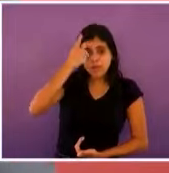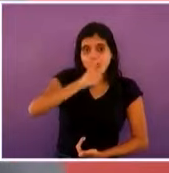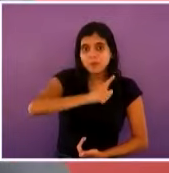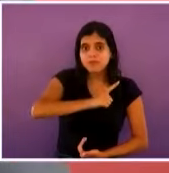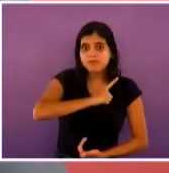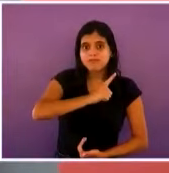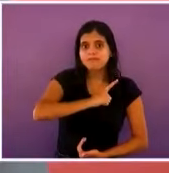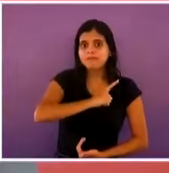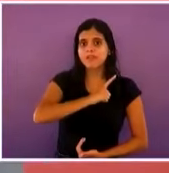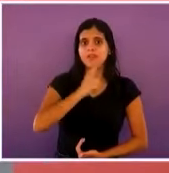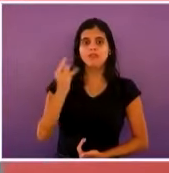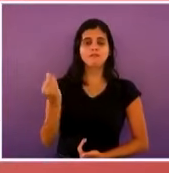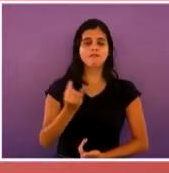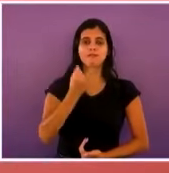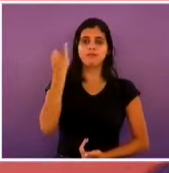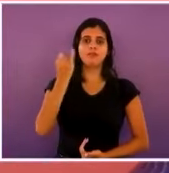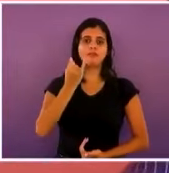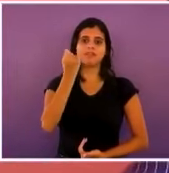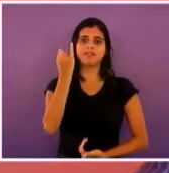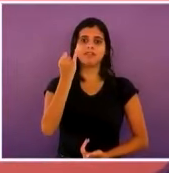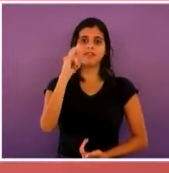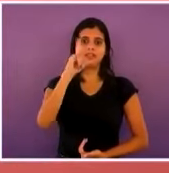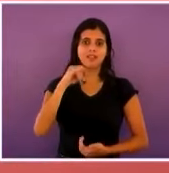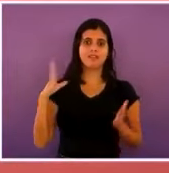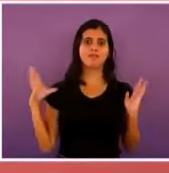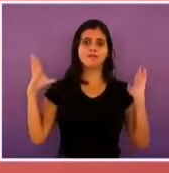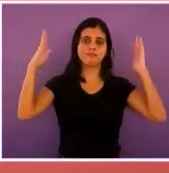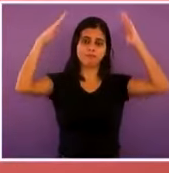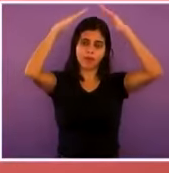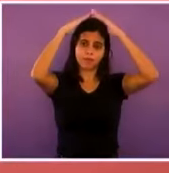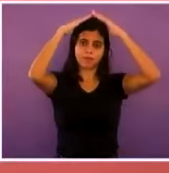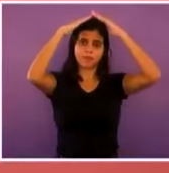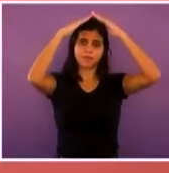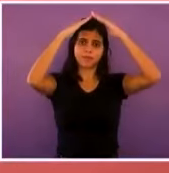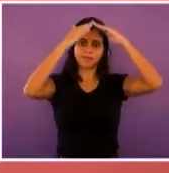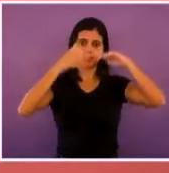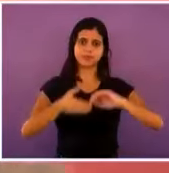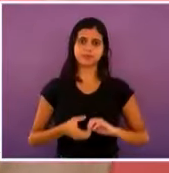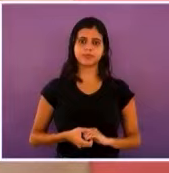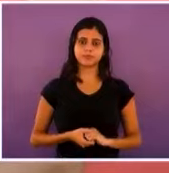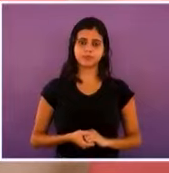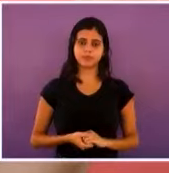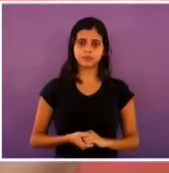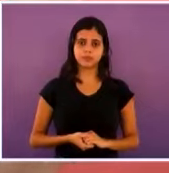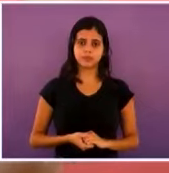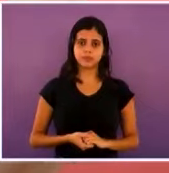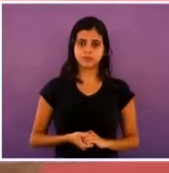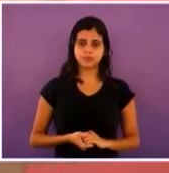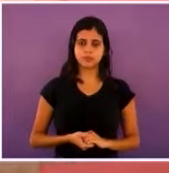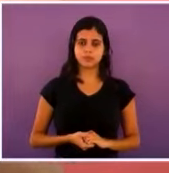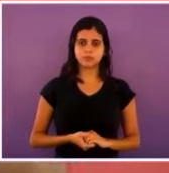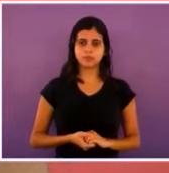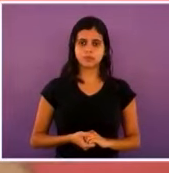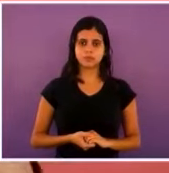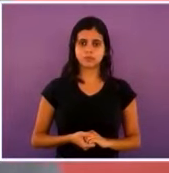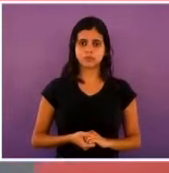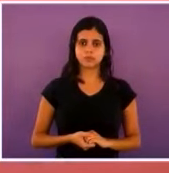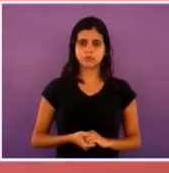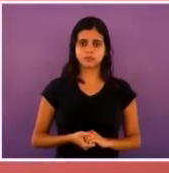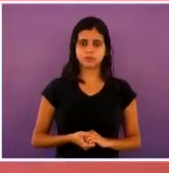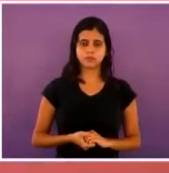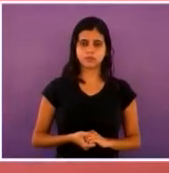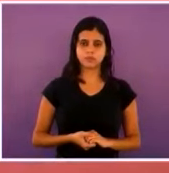que pode ser ocupada na Igreja Católica Romana. Next. Secondly, he is the first Latin American